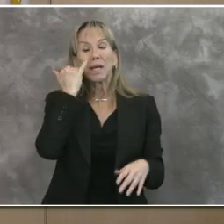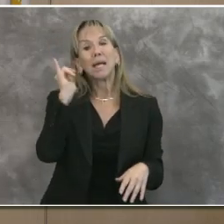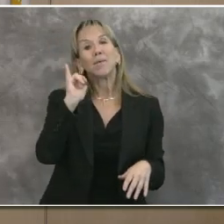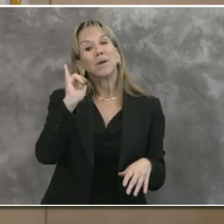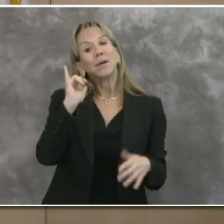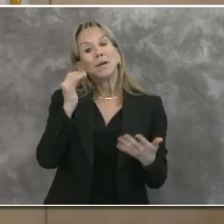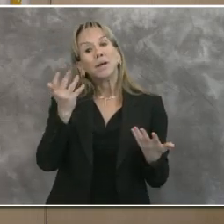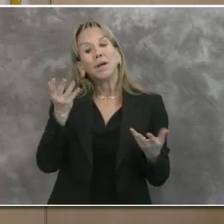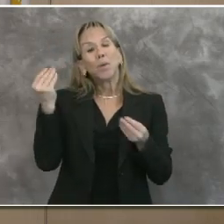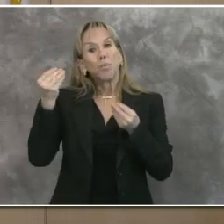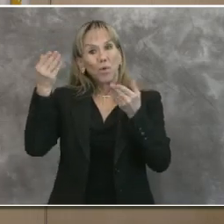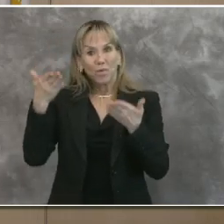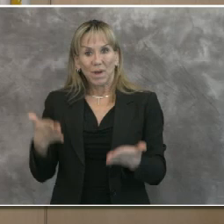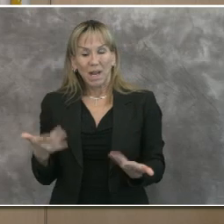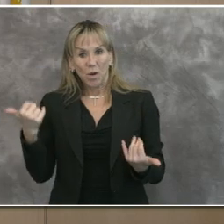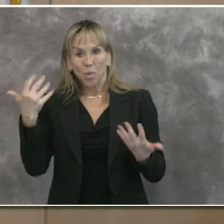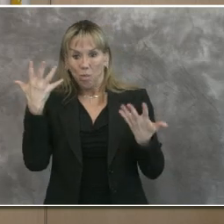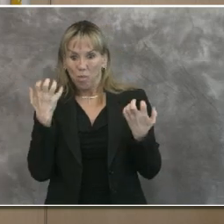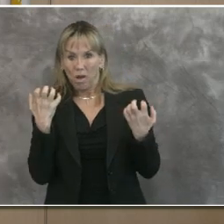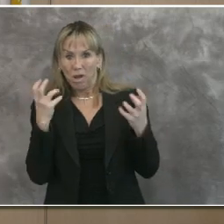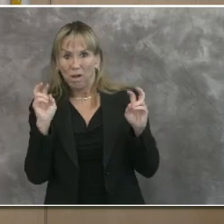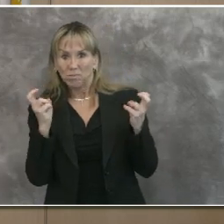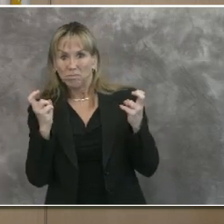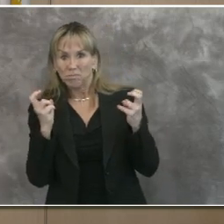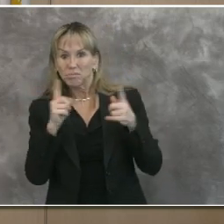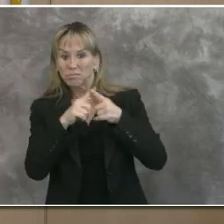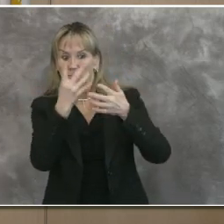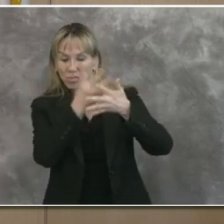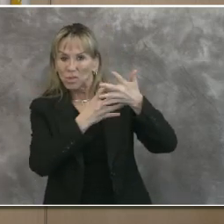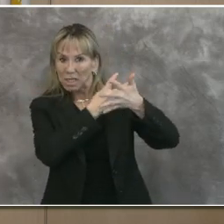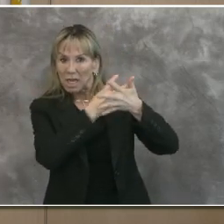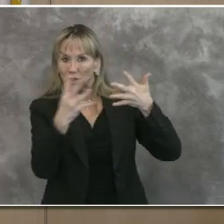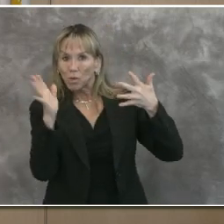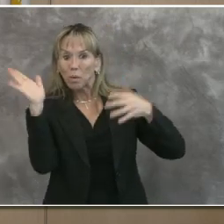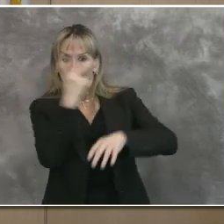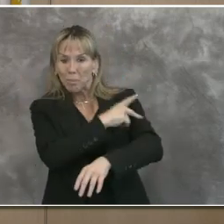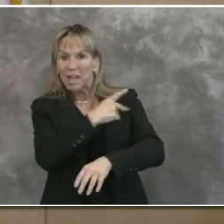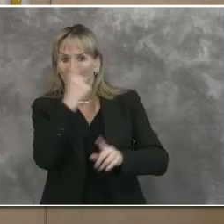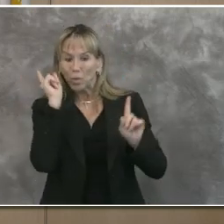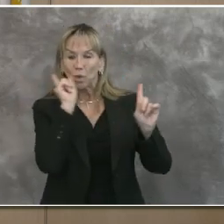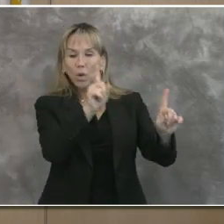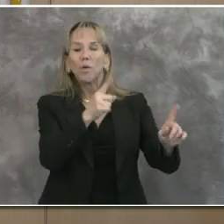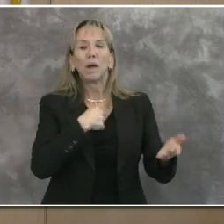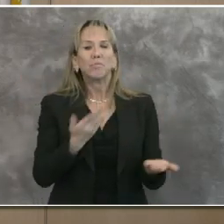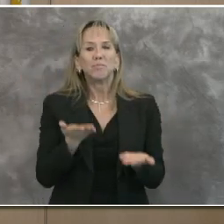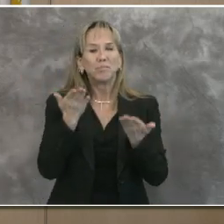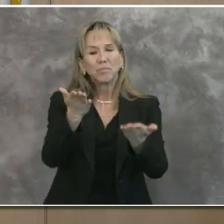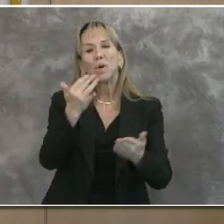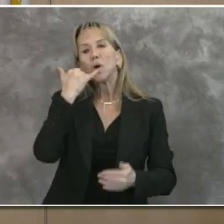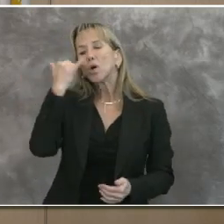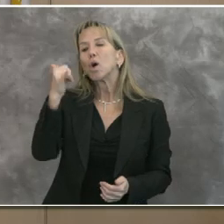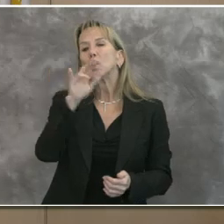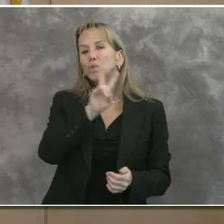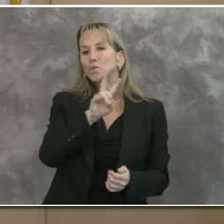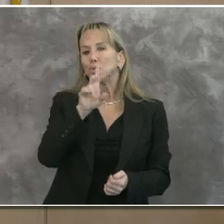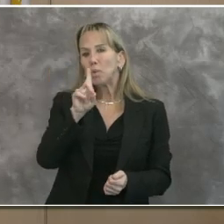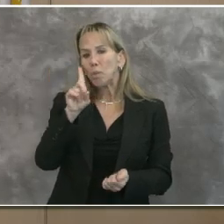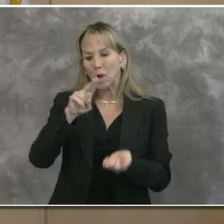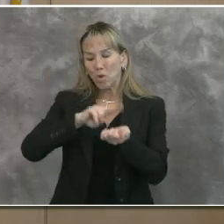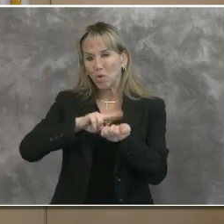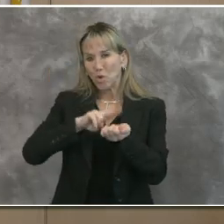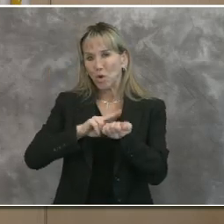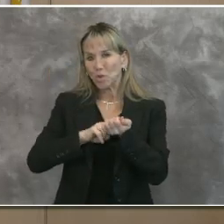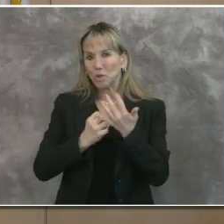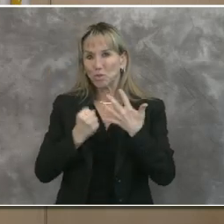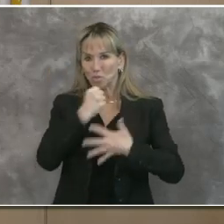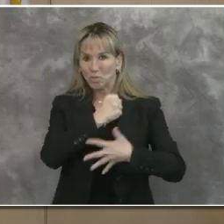providers want to schedule their patients, I would recommend that you call the 211 nurse triage line with